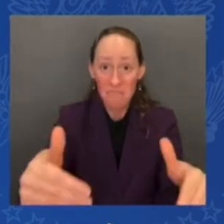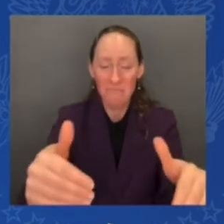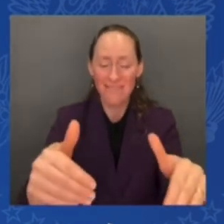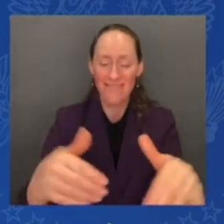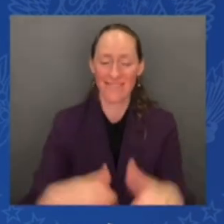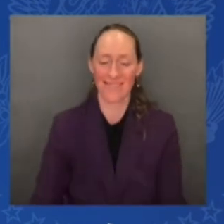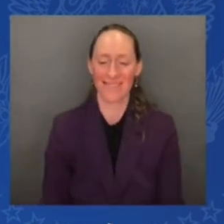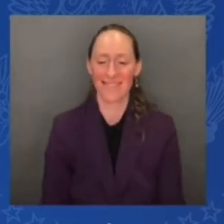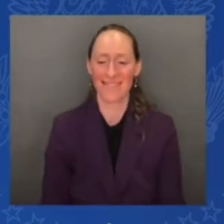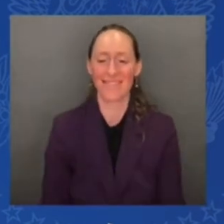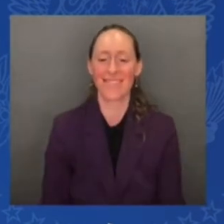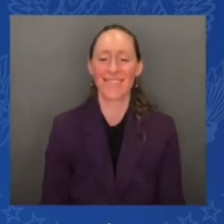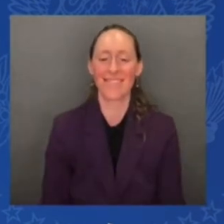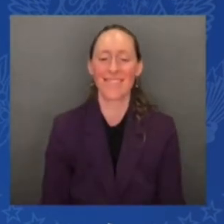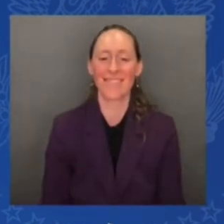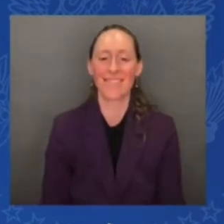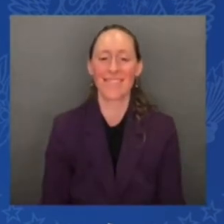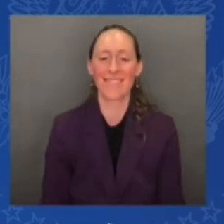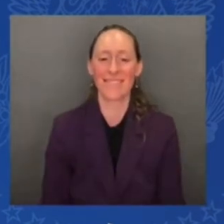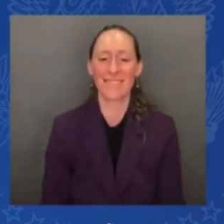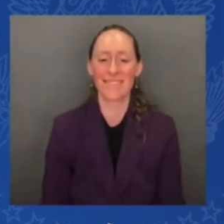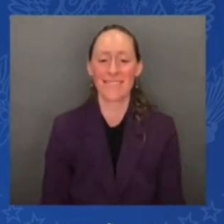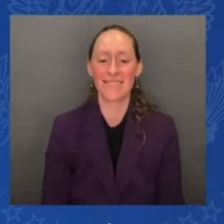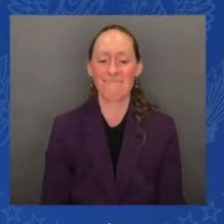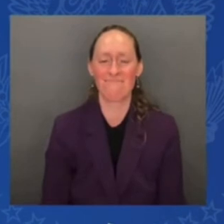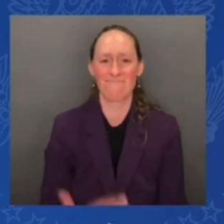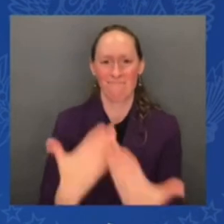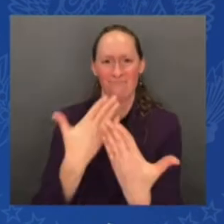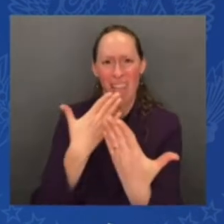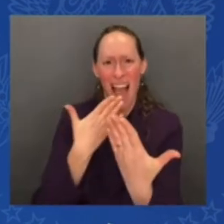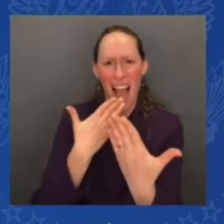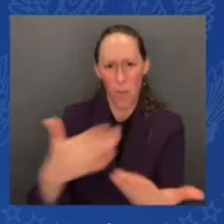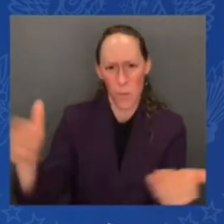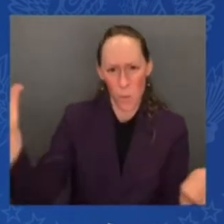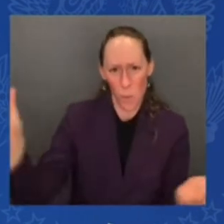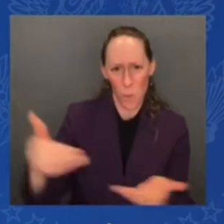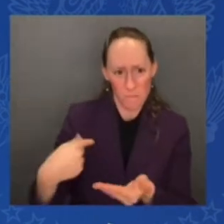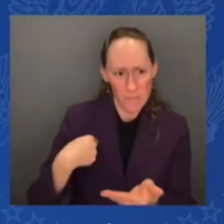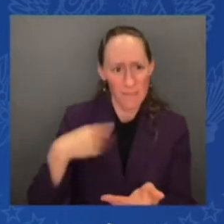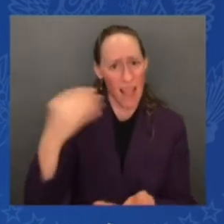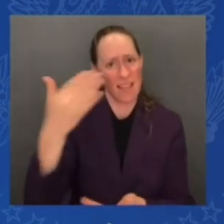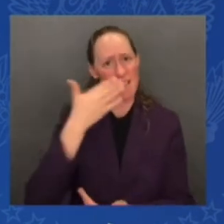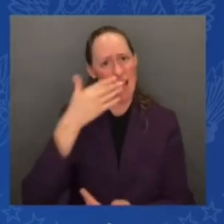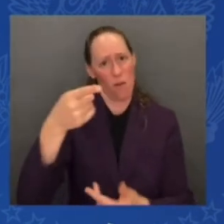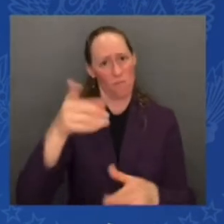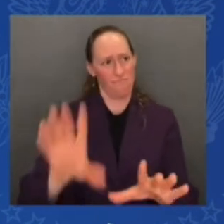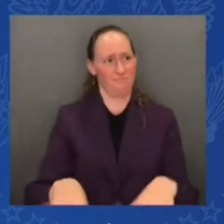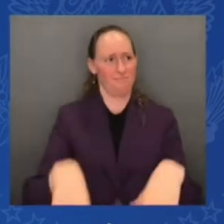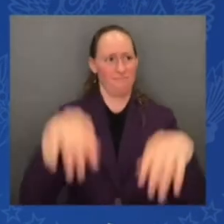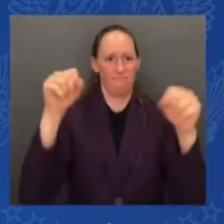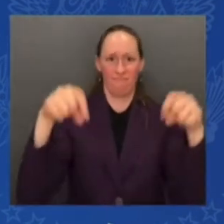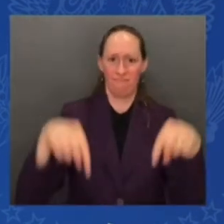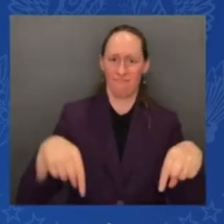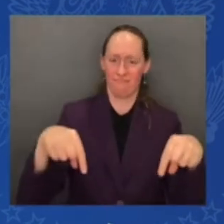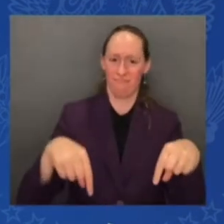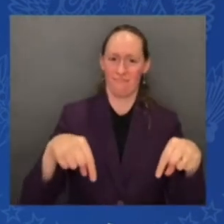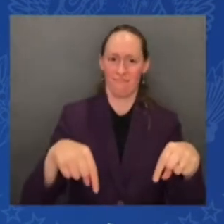Antonio, thank you for that introduction and for hosting us here today. Governor, you are the very — where are you sitting?